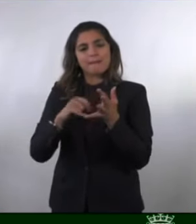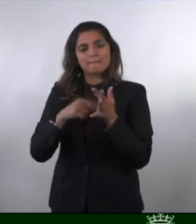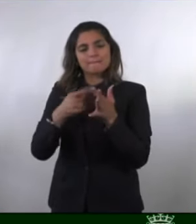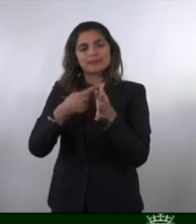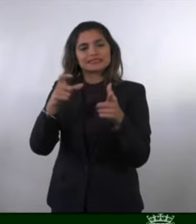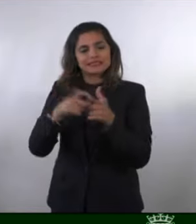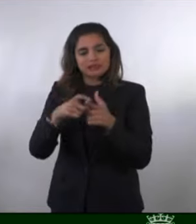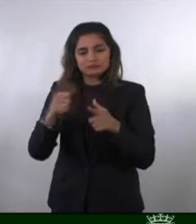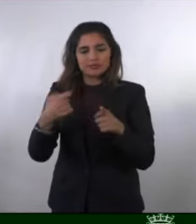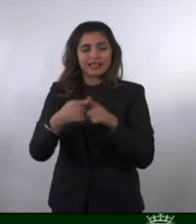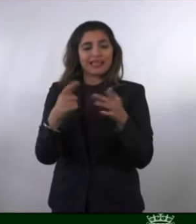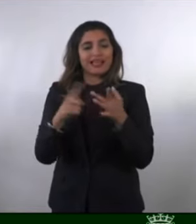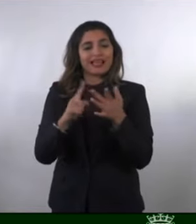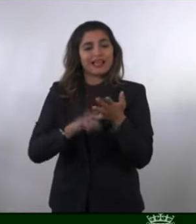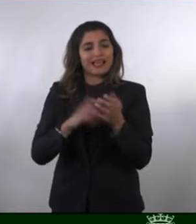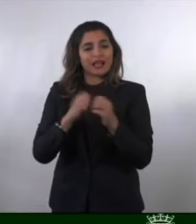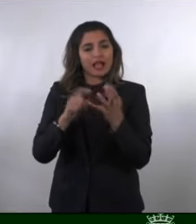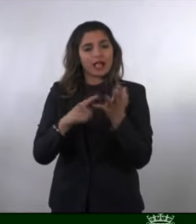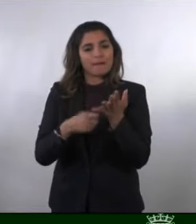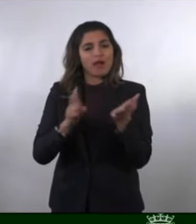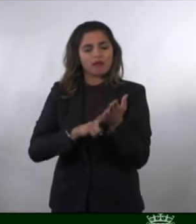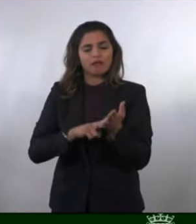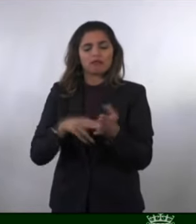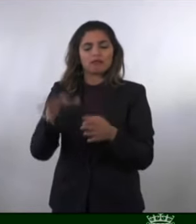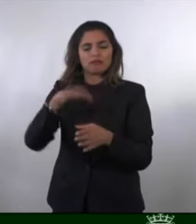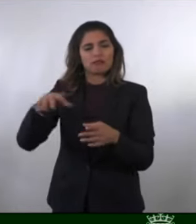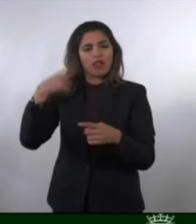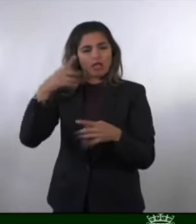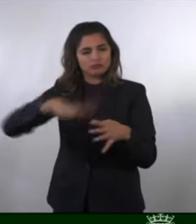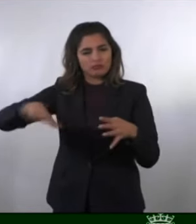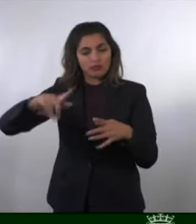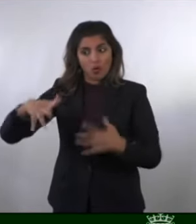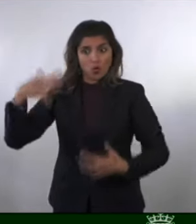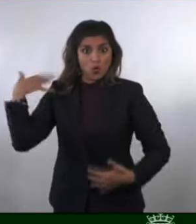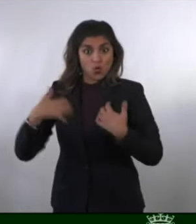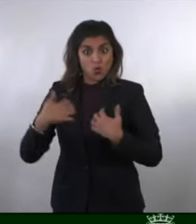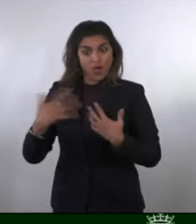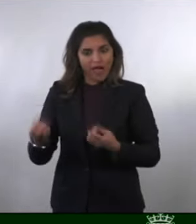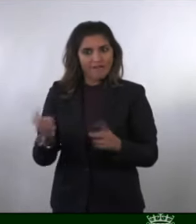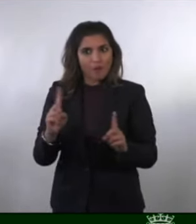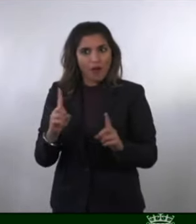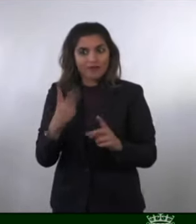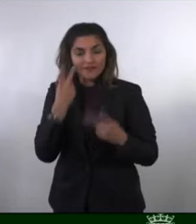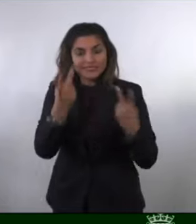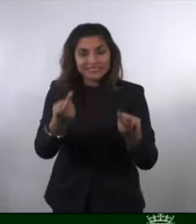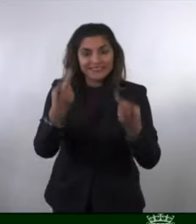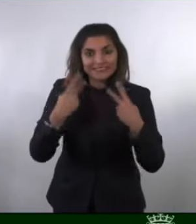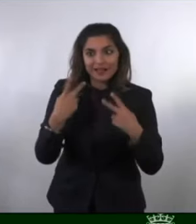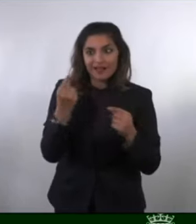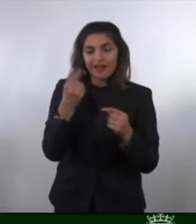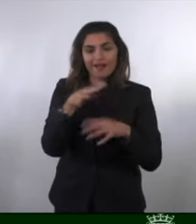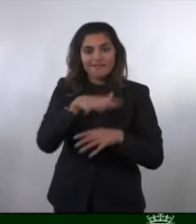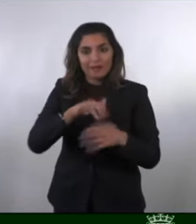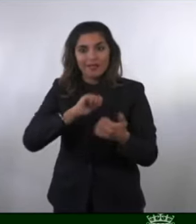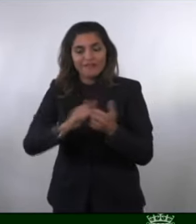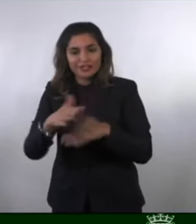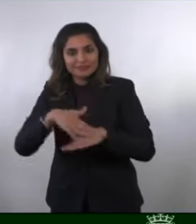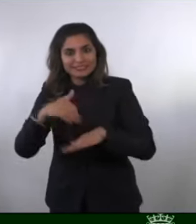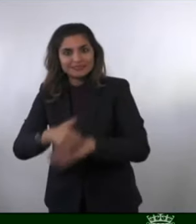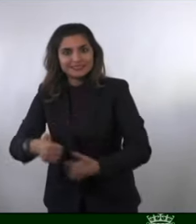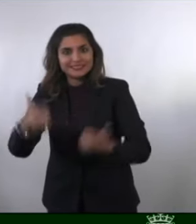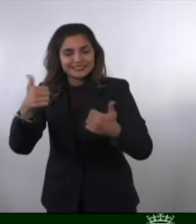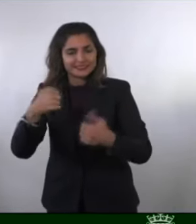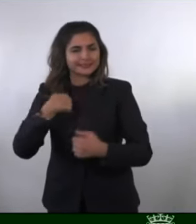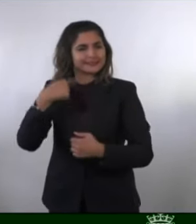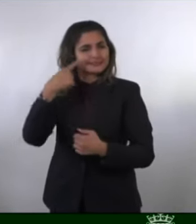their elderly relatives at risk. Would the Prime Minister consider using the expanded testing capacity to allow families to